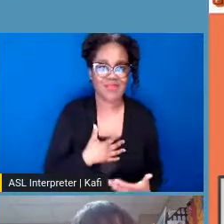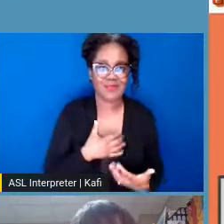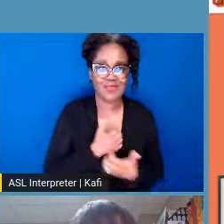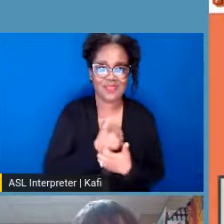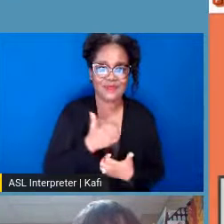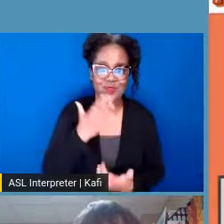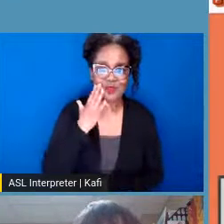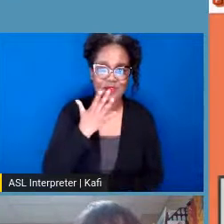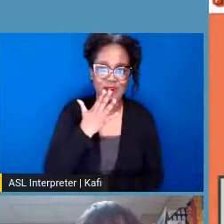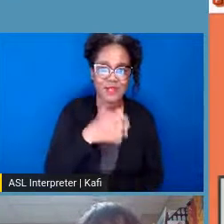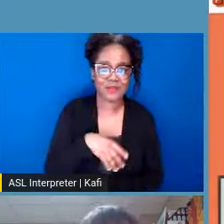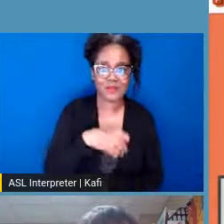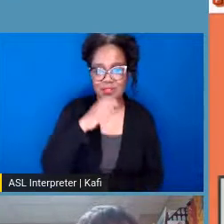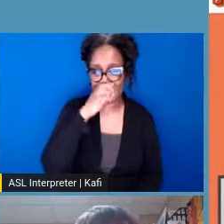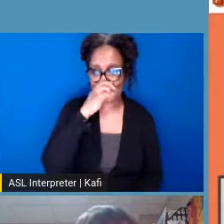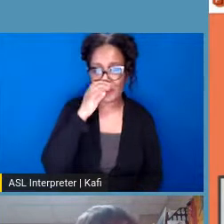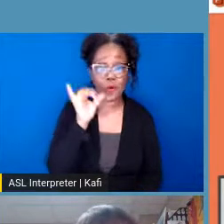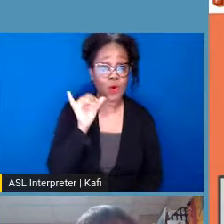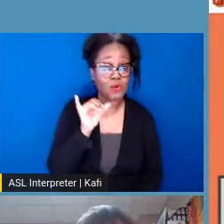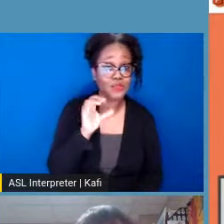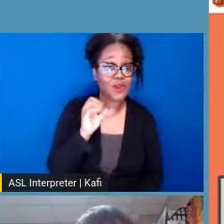beautifully color coordinated outfit on.